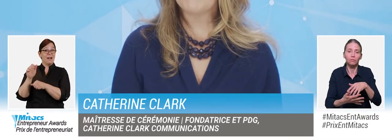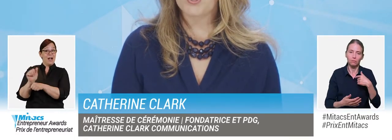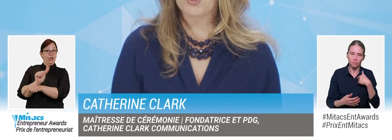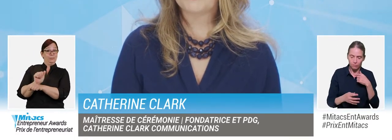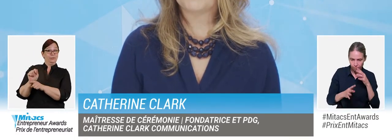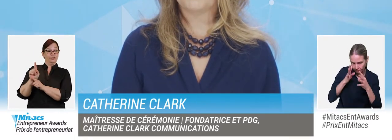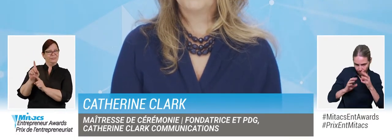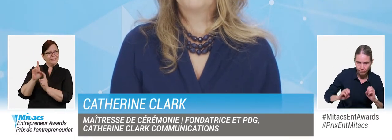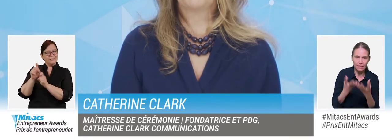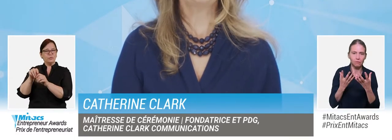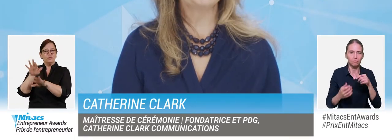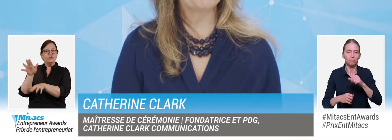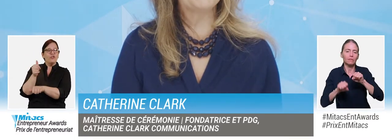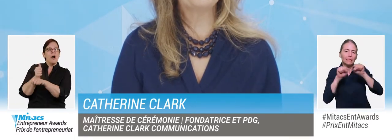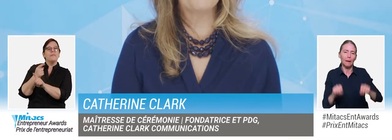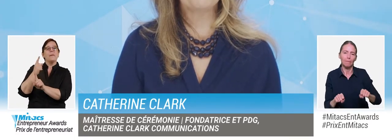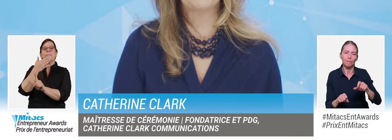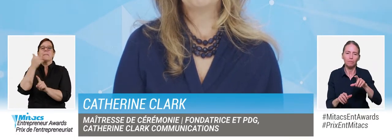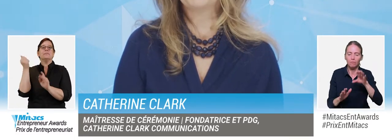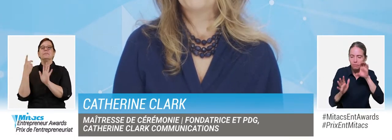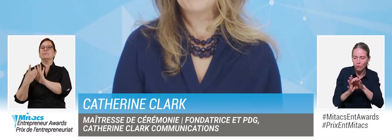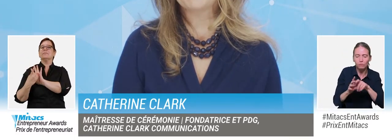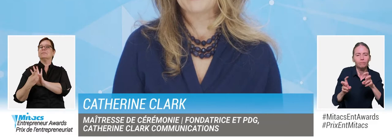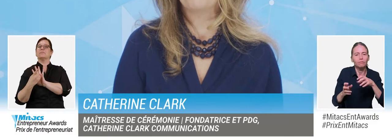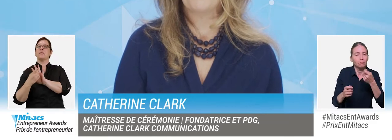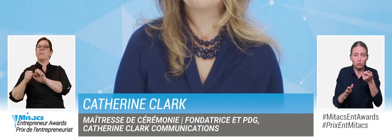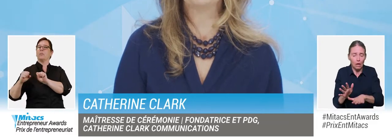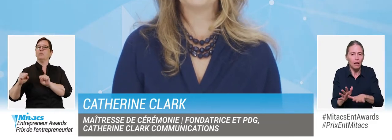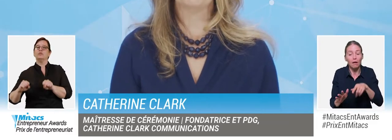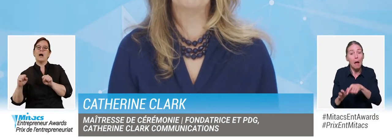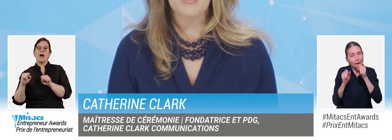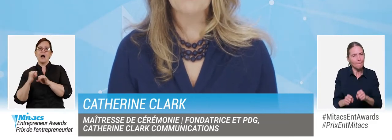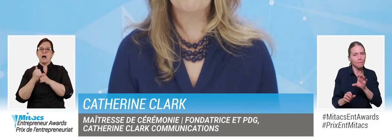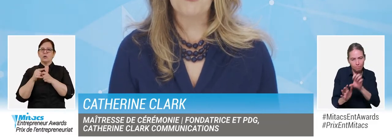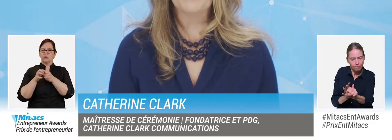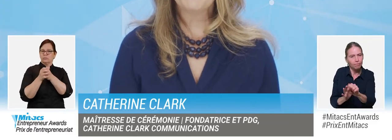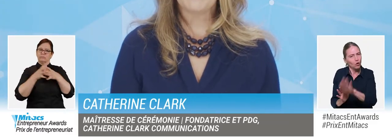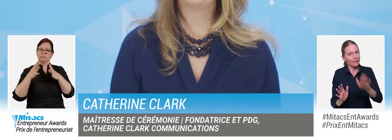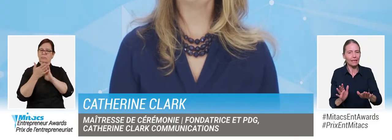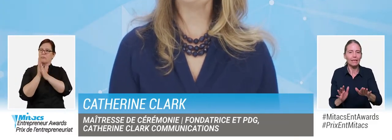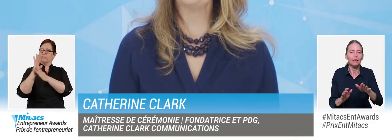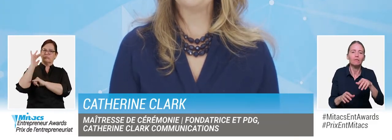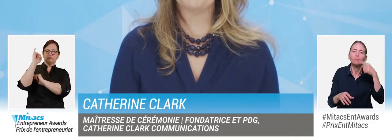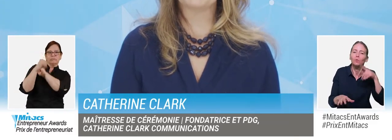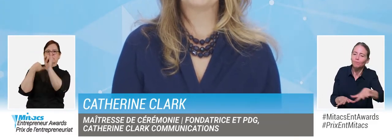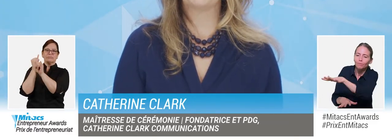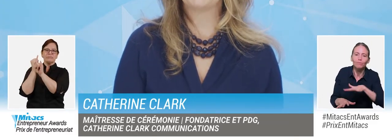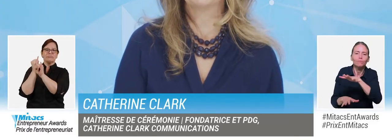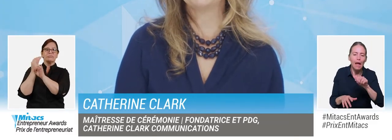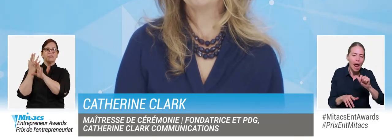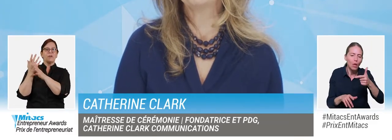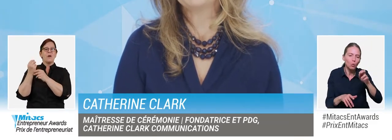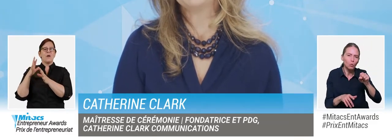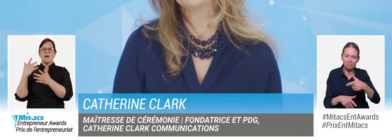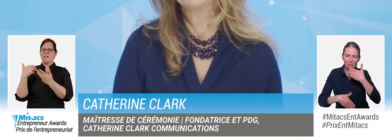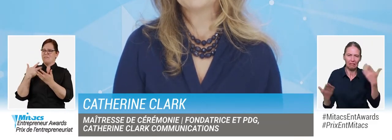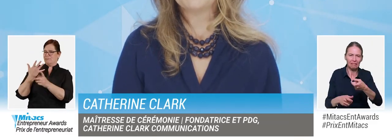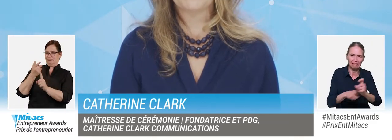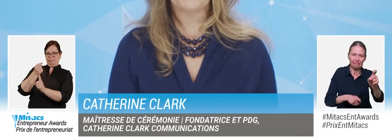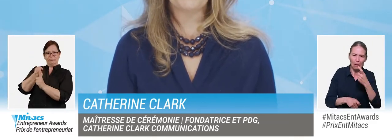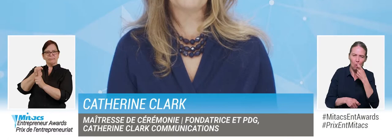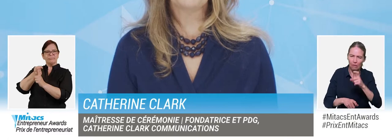est féroce. Je vous invite donc à vous joindre à moi pour dire bravo à toutes les personnes ayant déposé